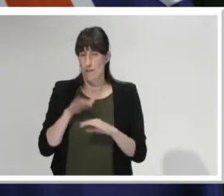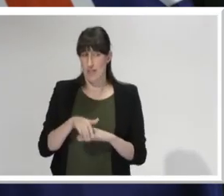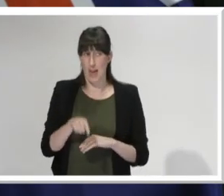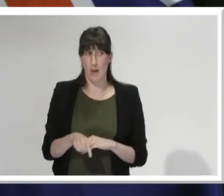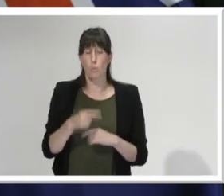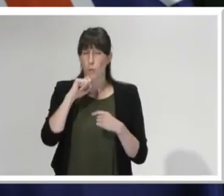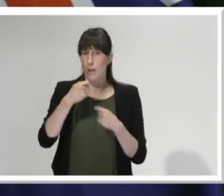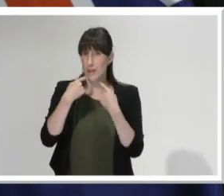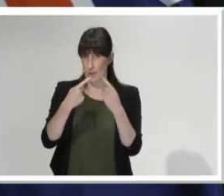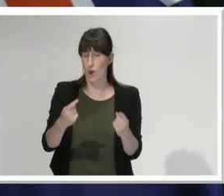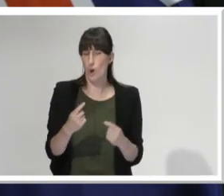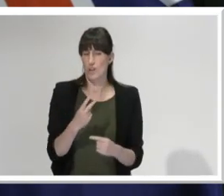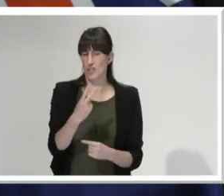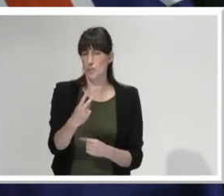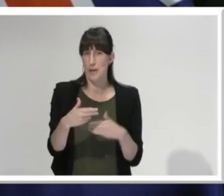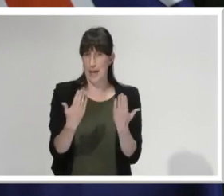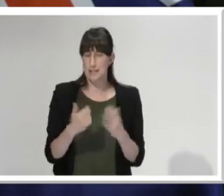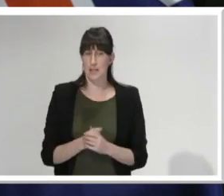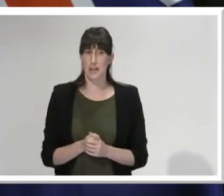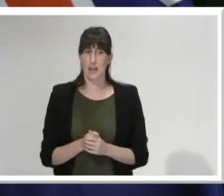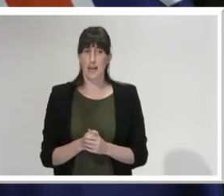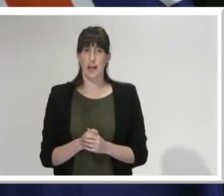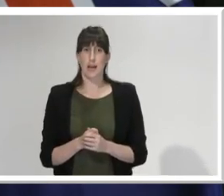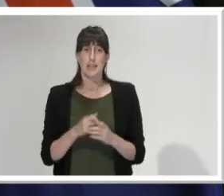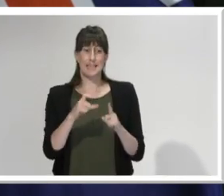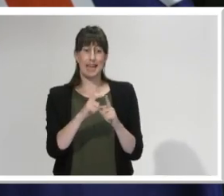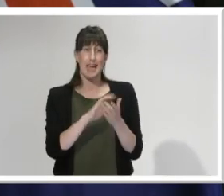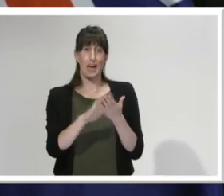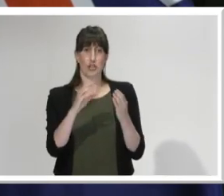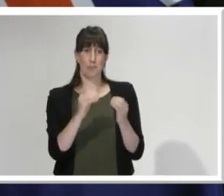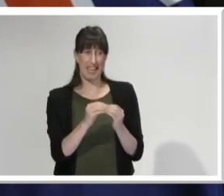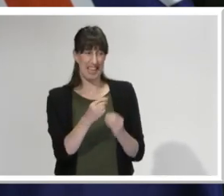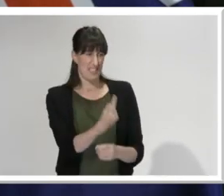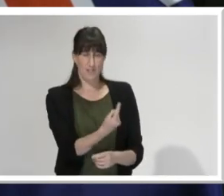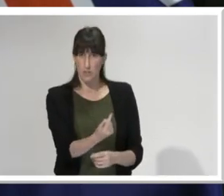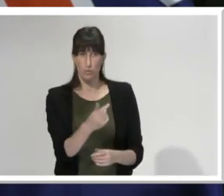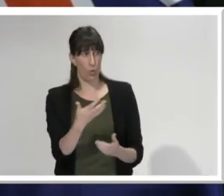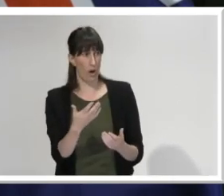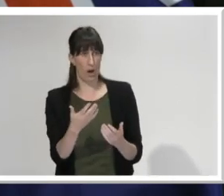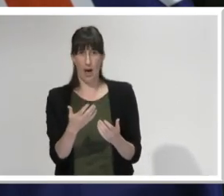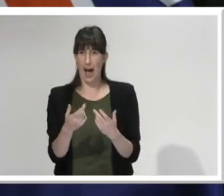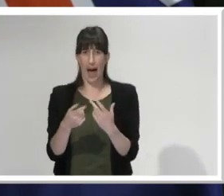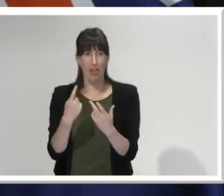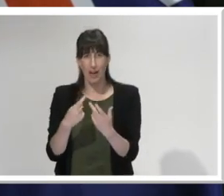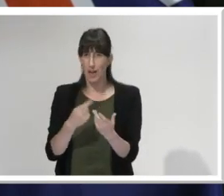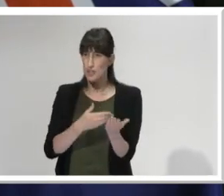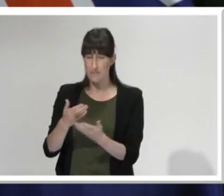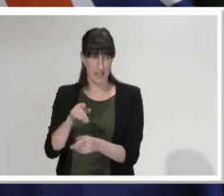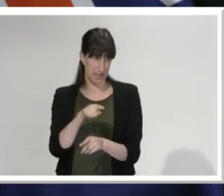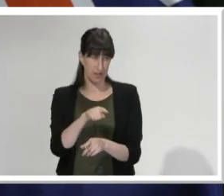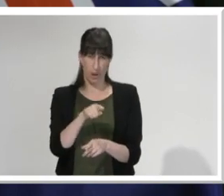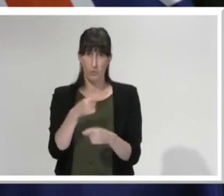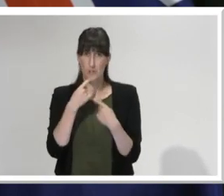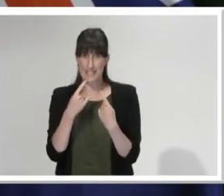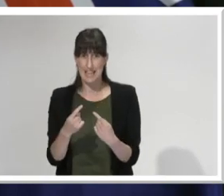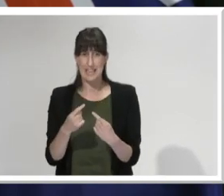one area because individual DHBs, as well as some of the services you've mentioned, are needing to determine the way they treat electives